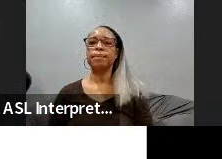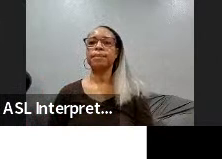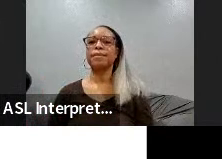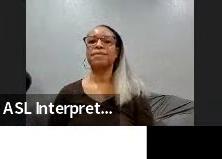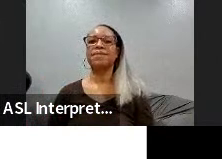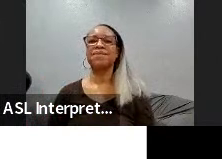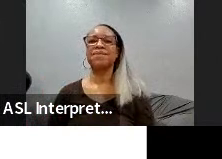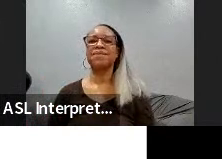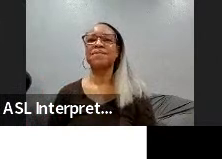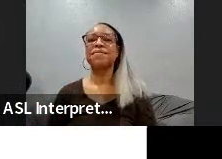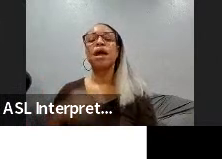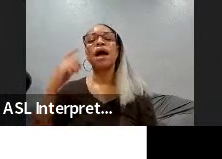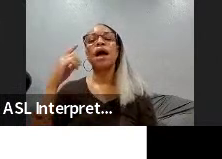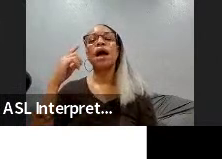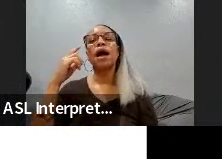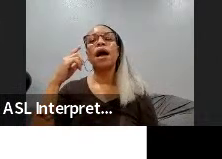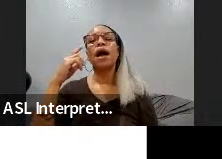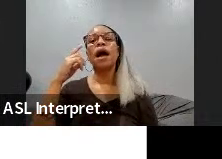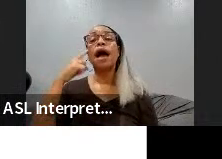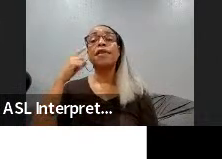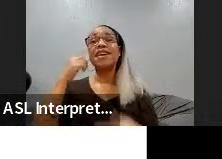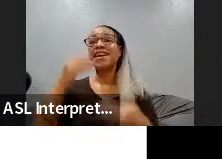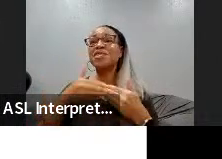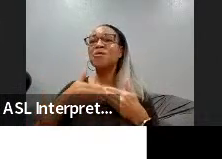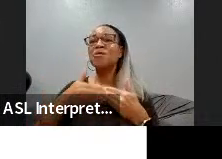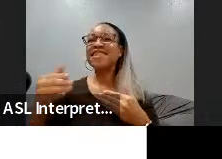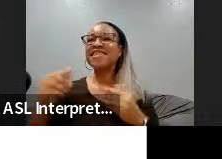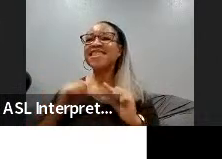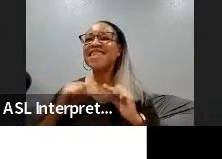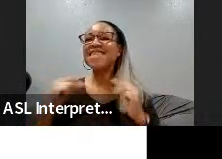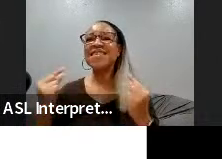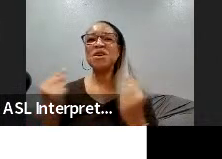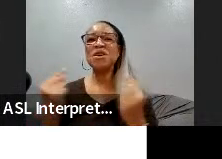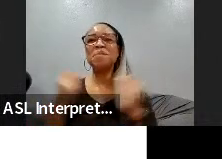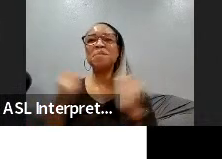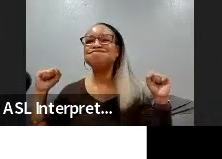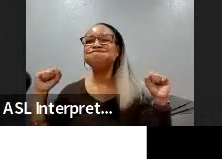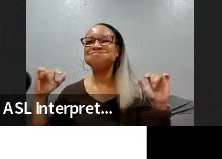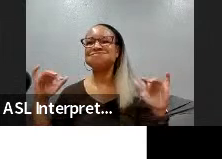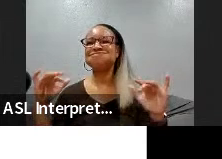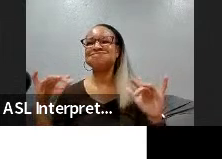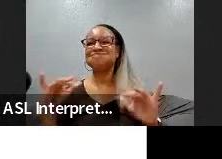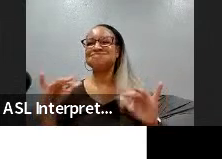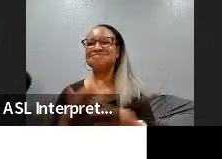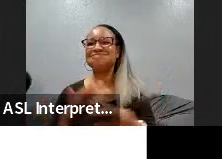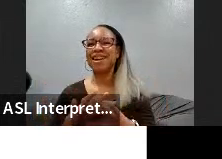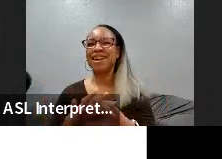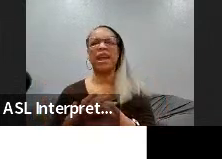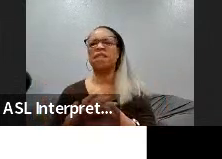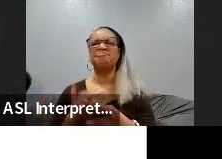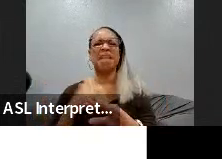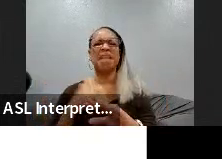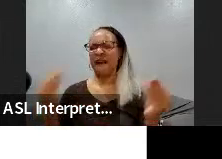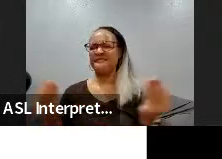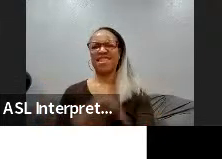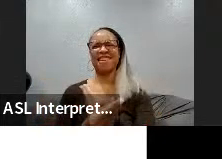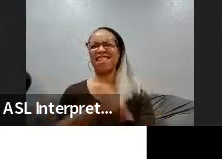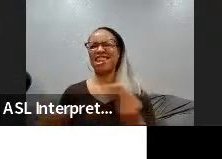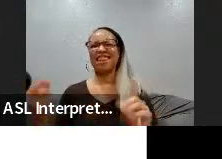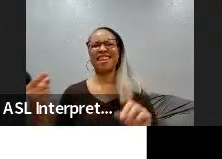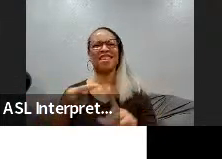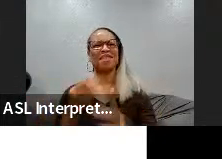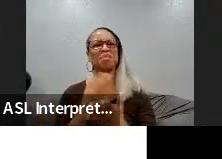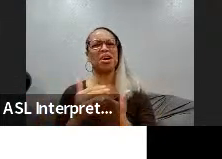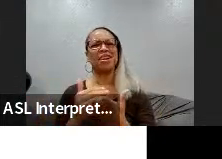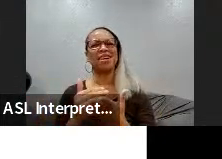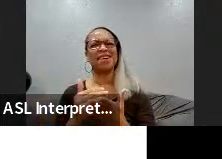Thanks. I think the rest of the group is back. And so am I facilitating this part, Lauren, or someone else?